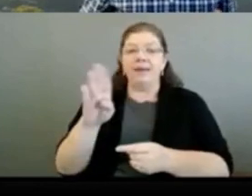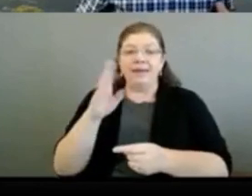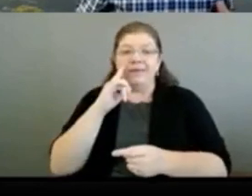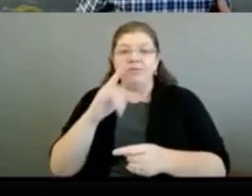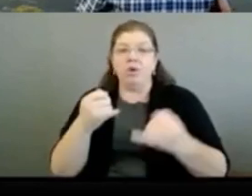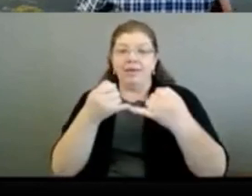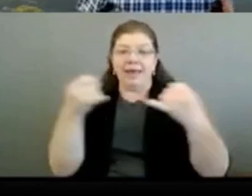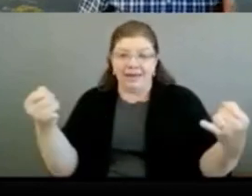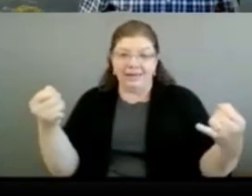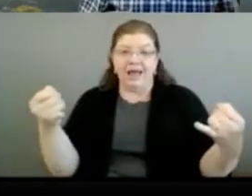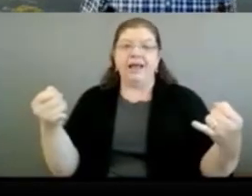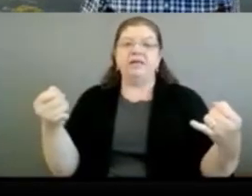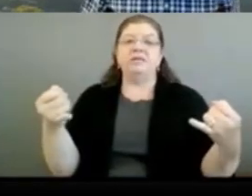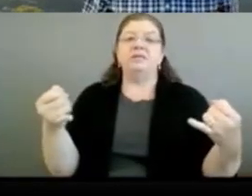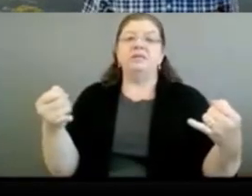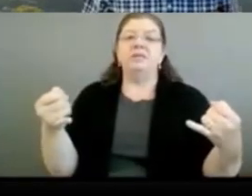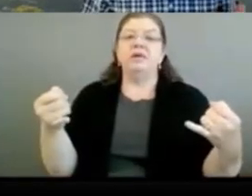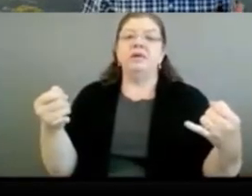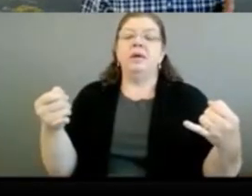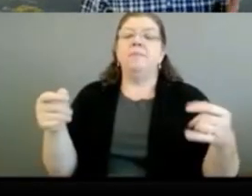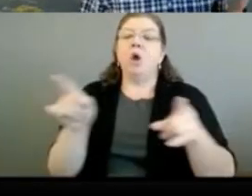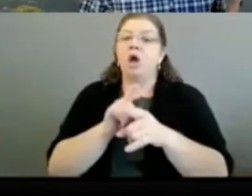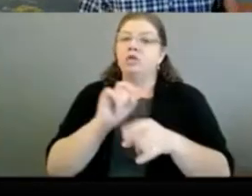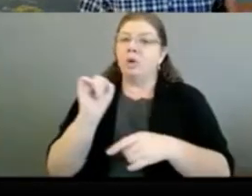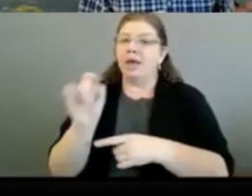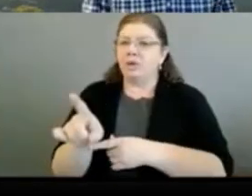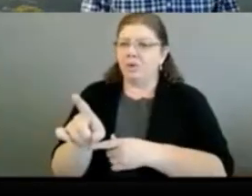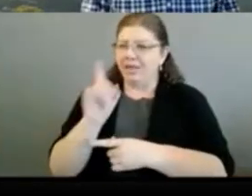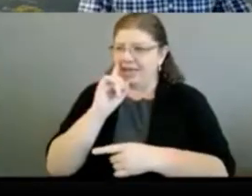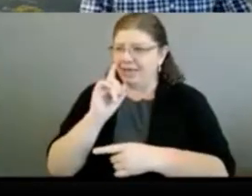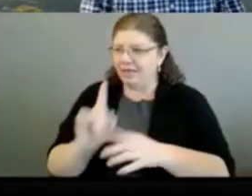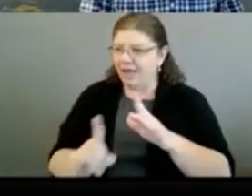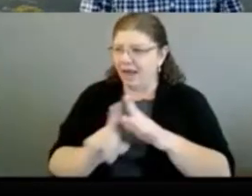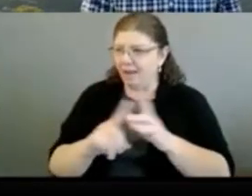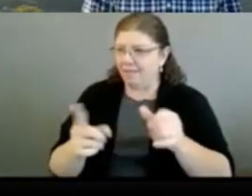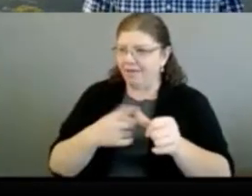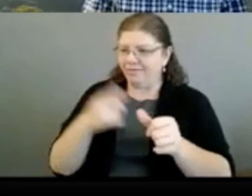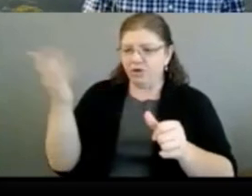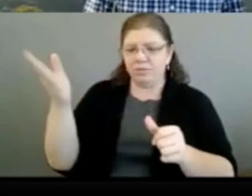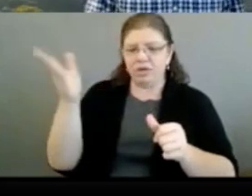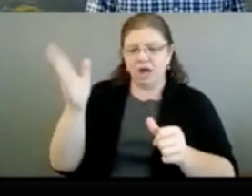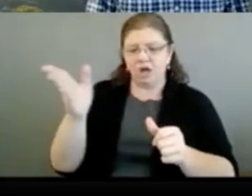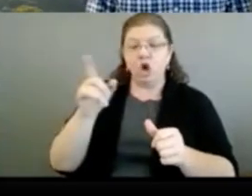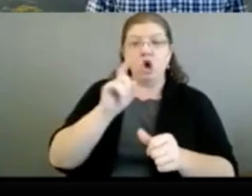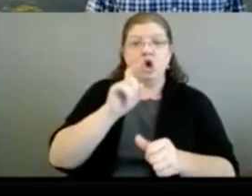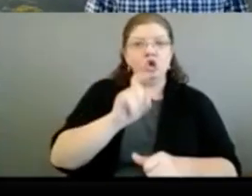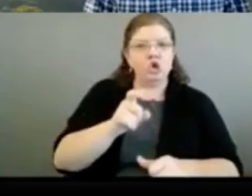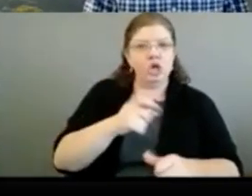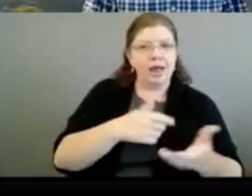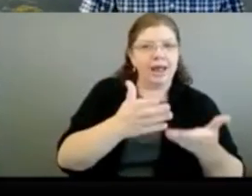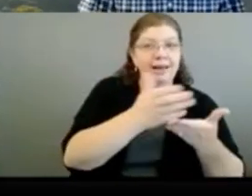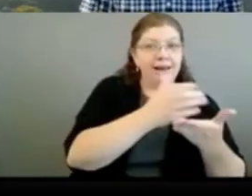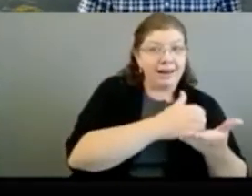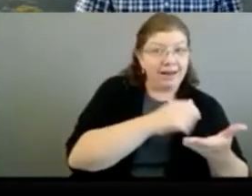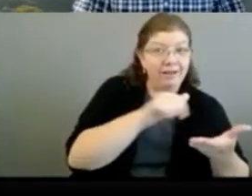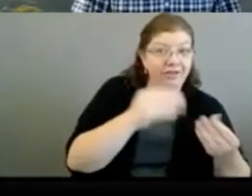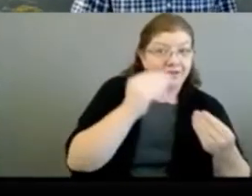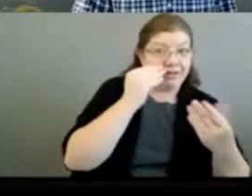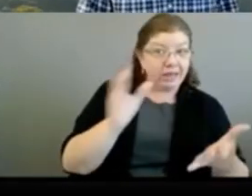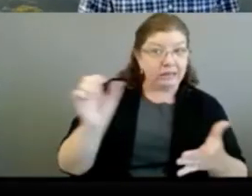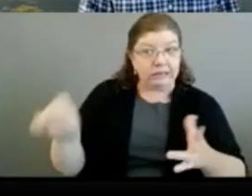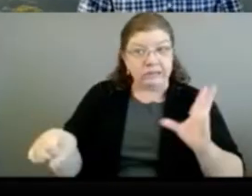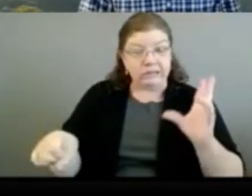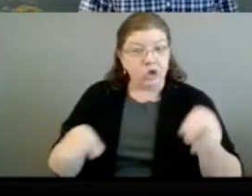baseline, but also ask the question, I think this came up in the first presentation, should I collect this data or should I do this? In other words, is